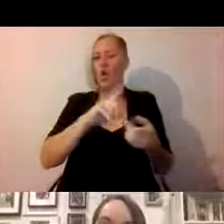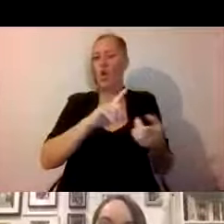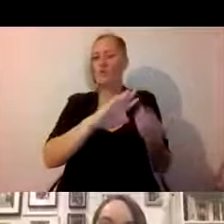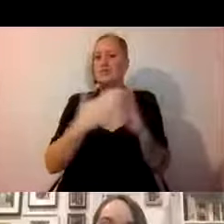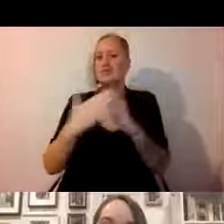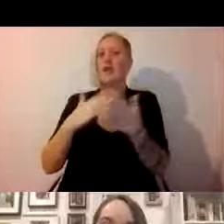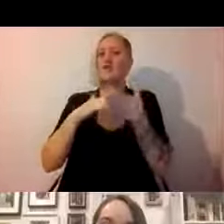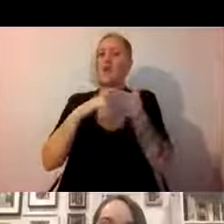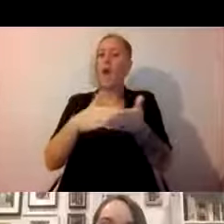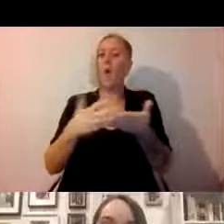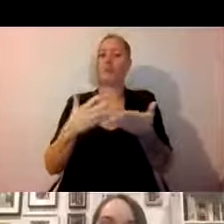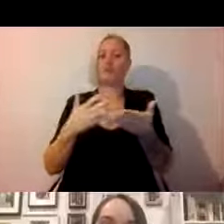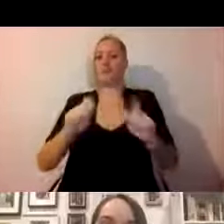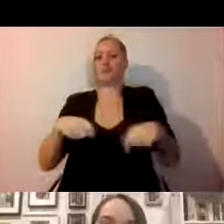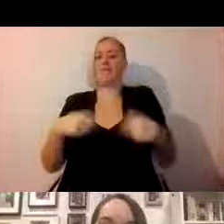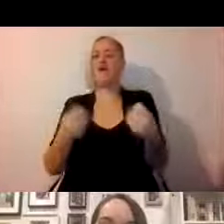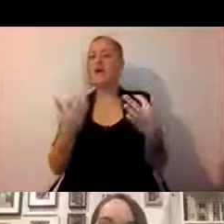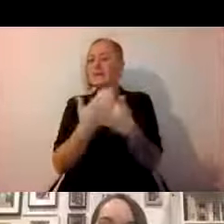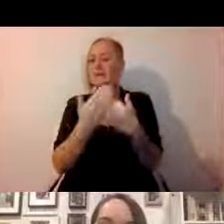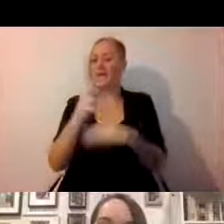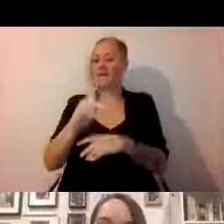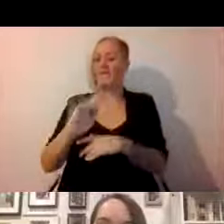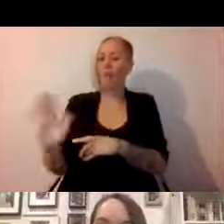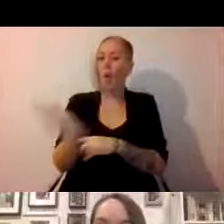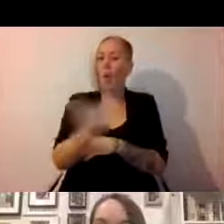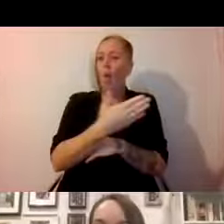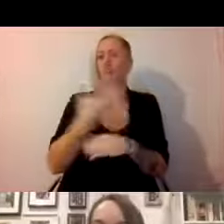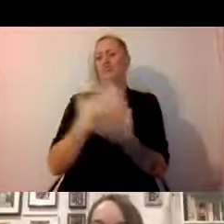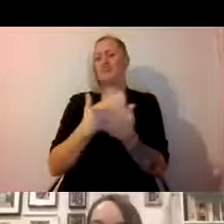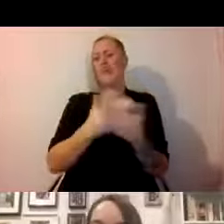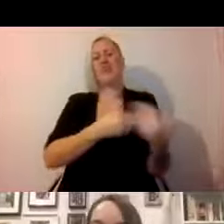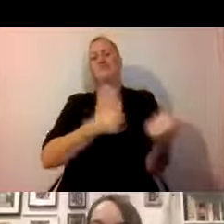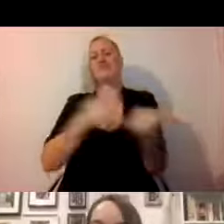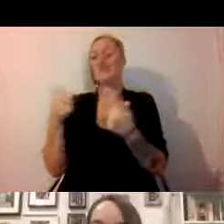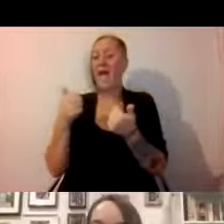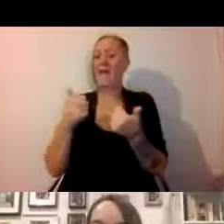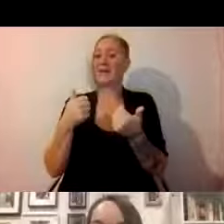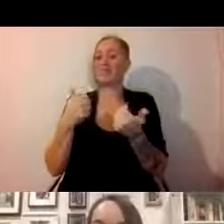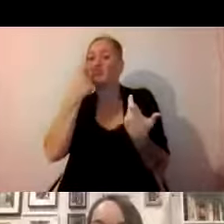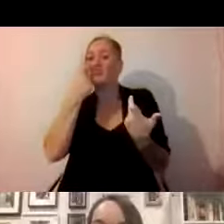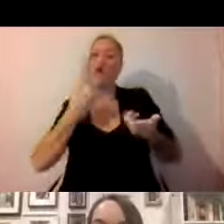all. So it's really a great thing to try and do if you're able to.